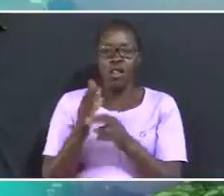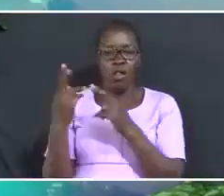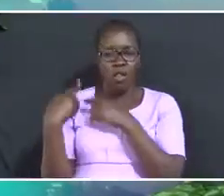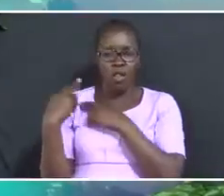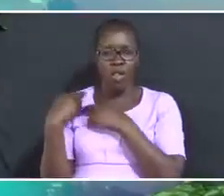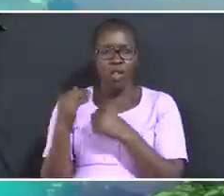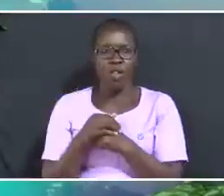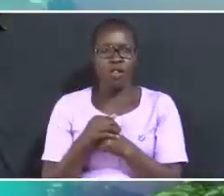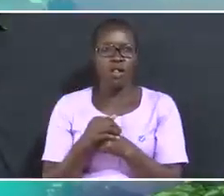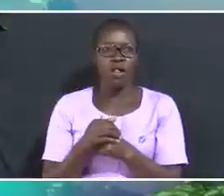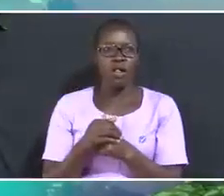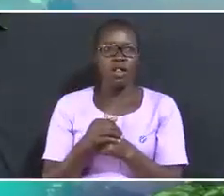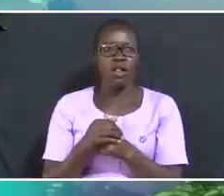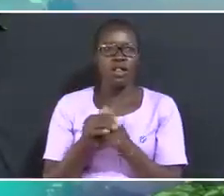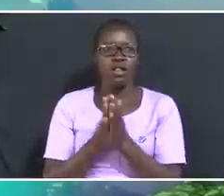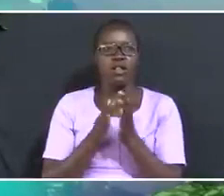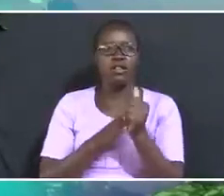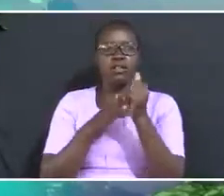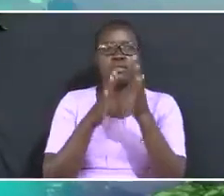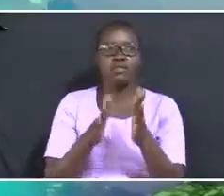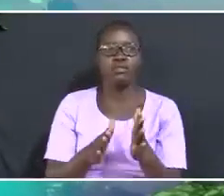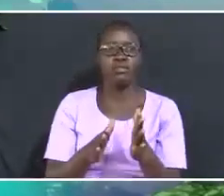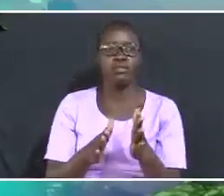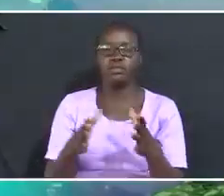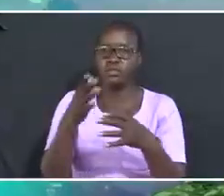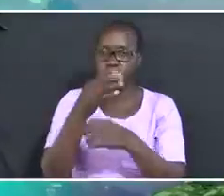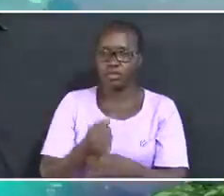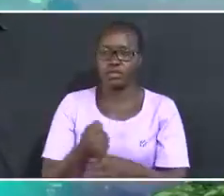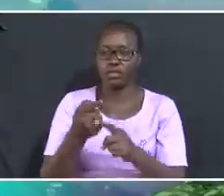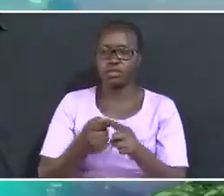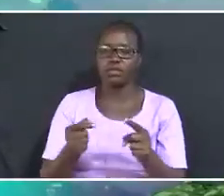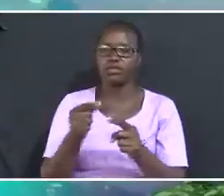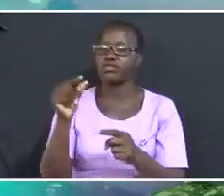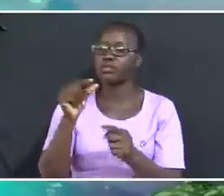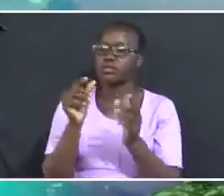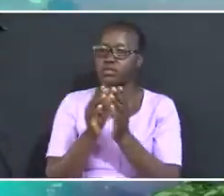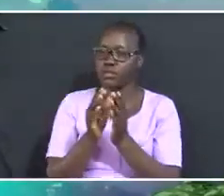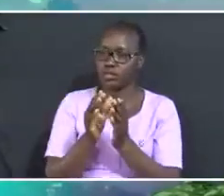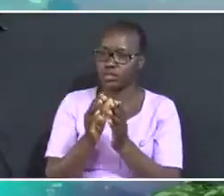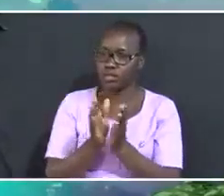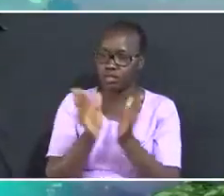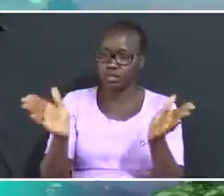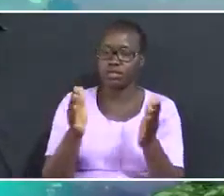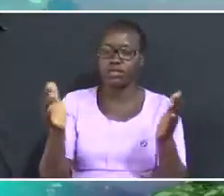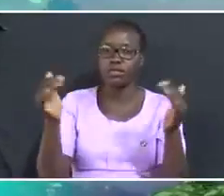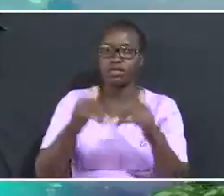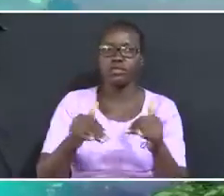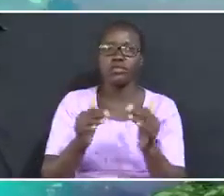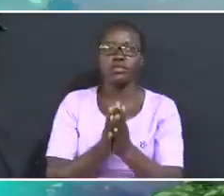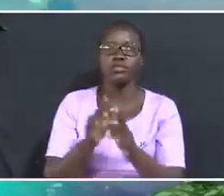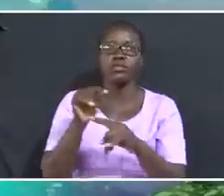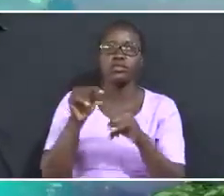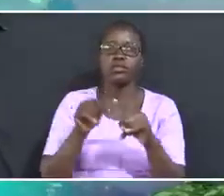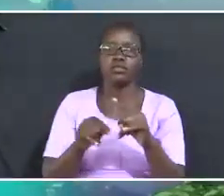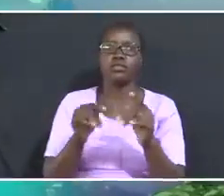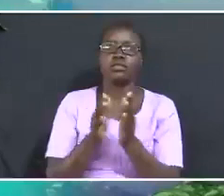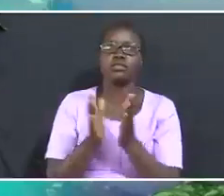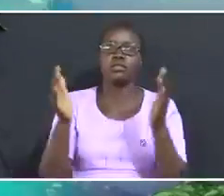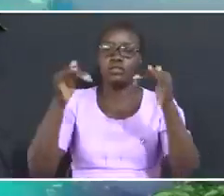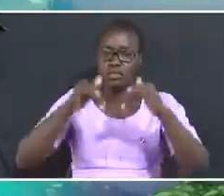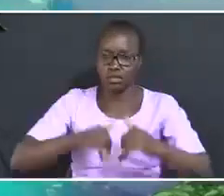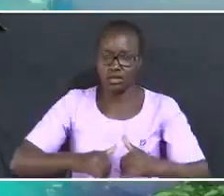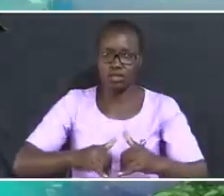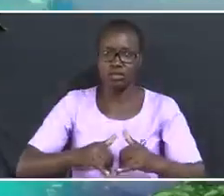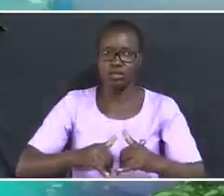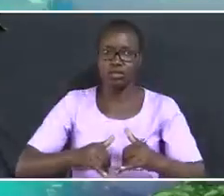with the leaders and associates from the General Conference, that the division at the union, at the conference,